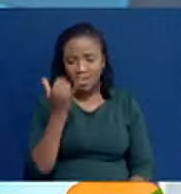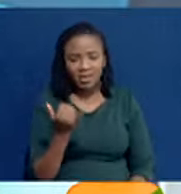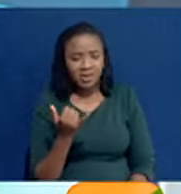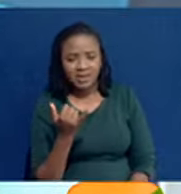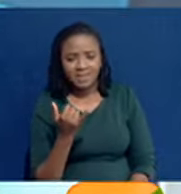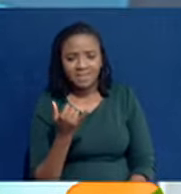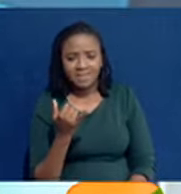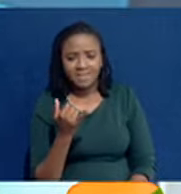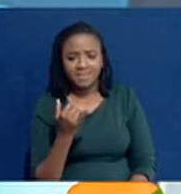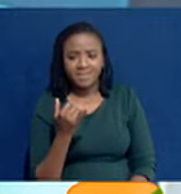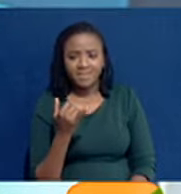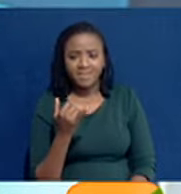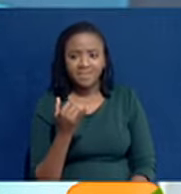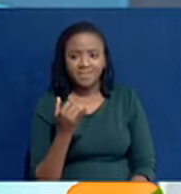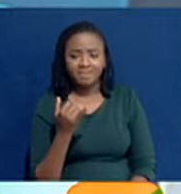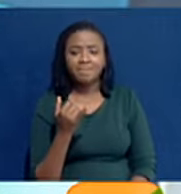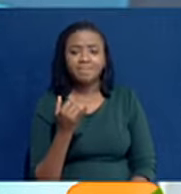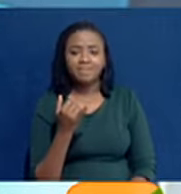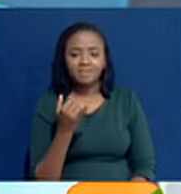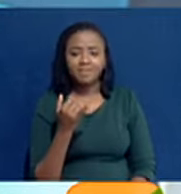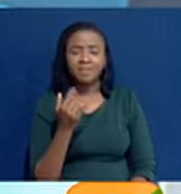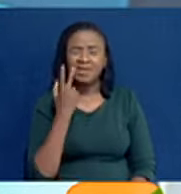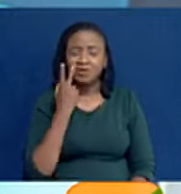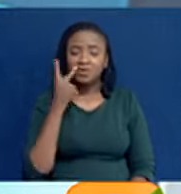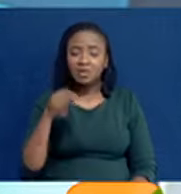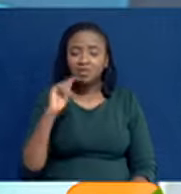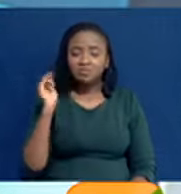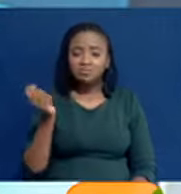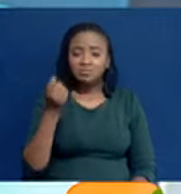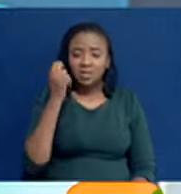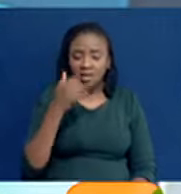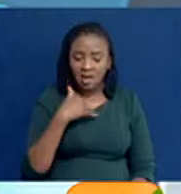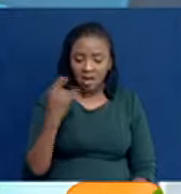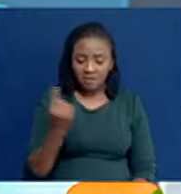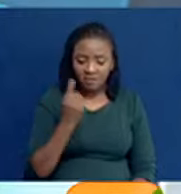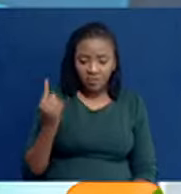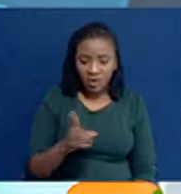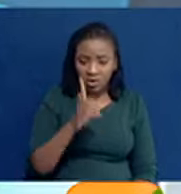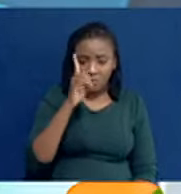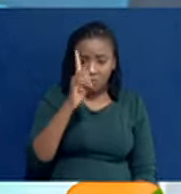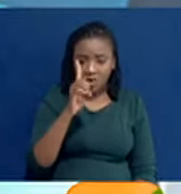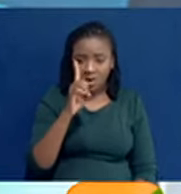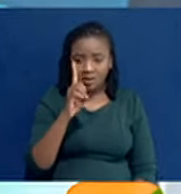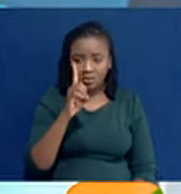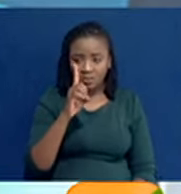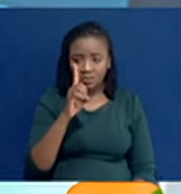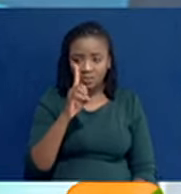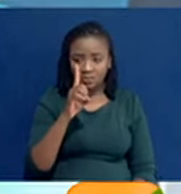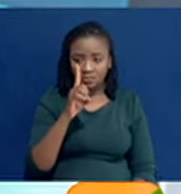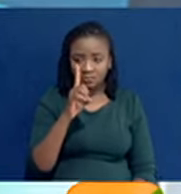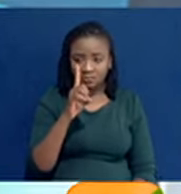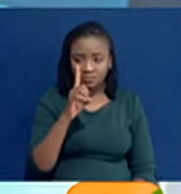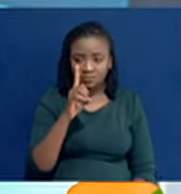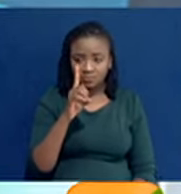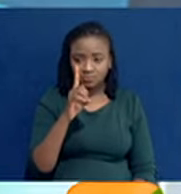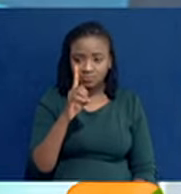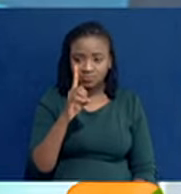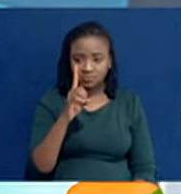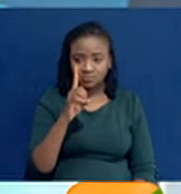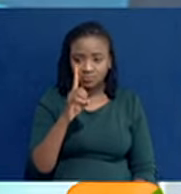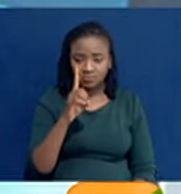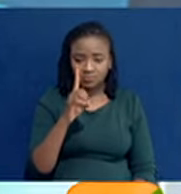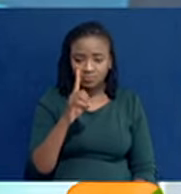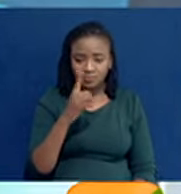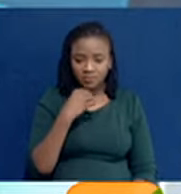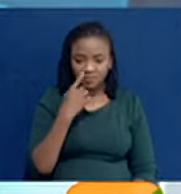led 5 thematic areas. Only one we did not read. And that's when they were